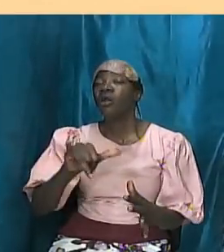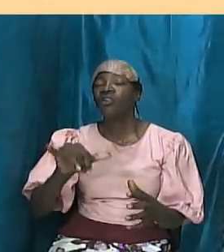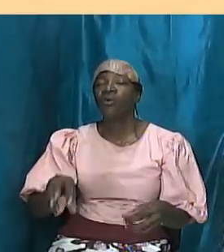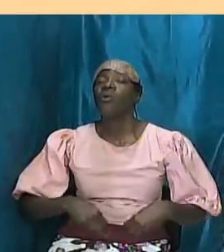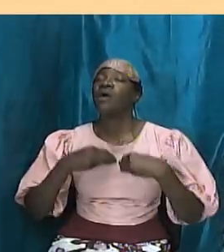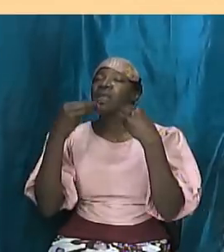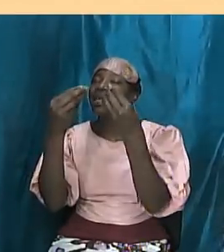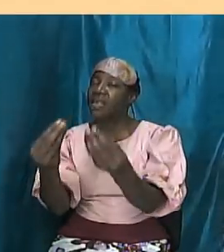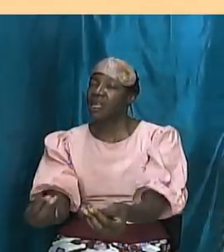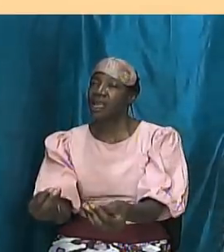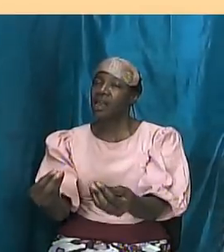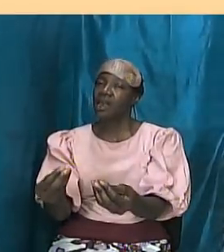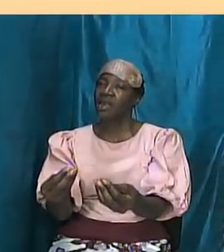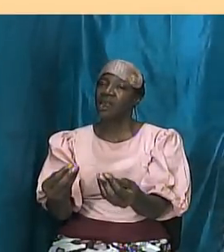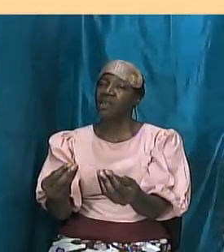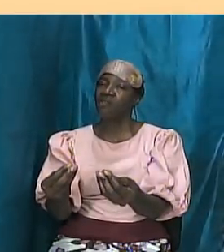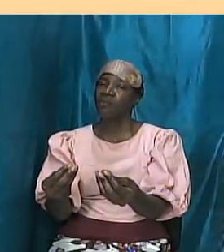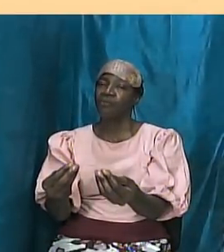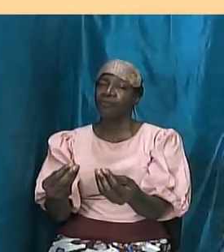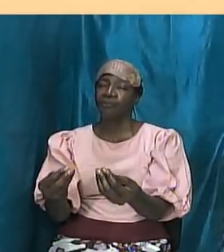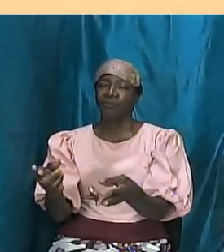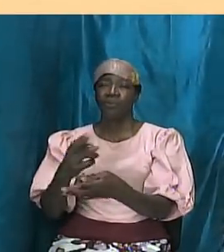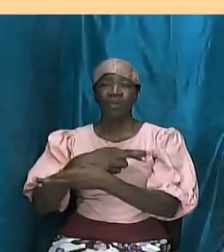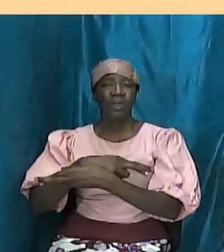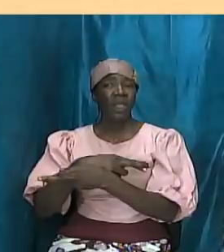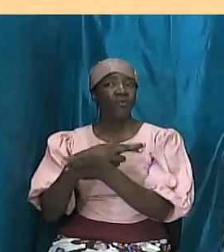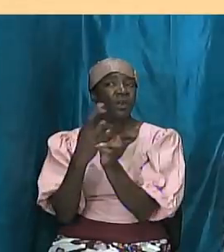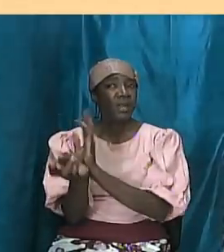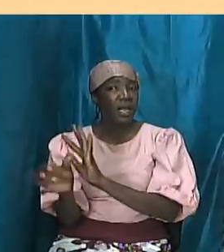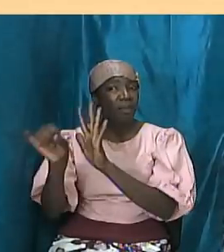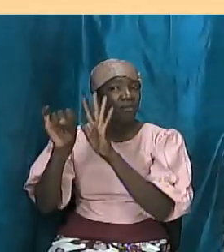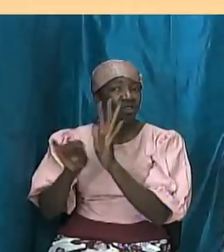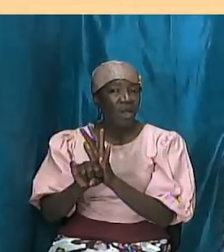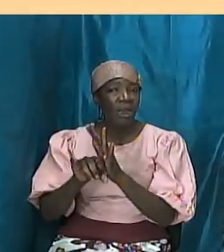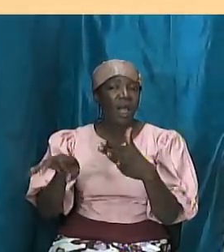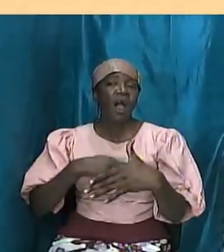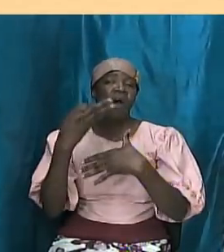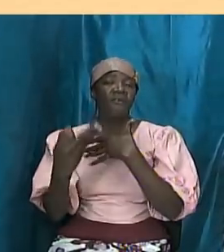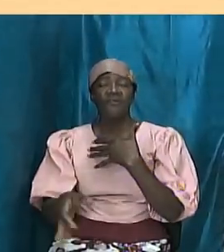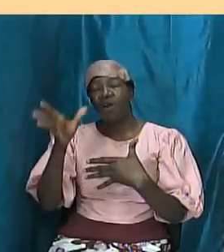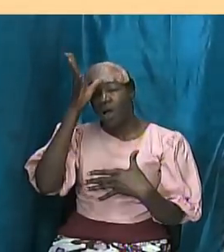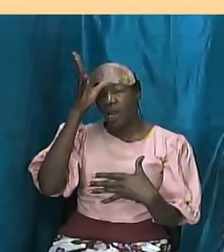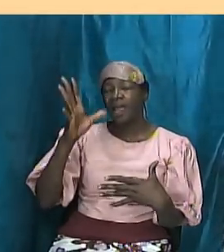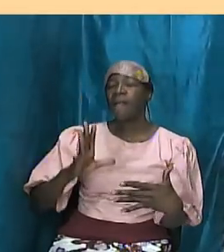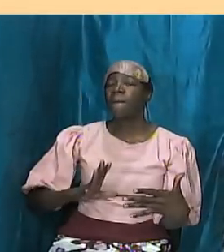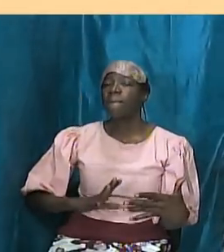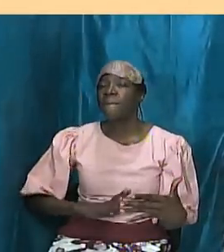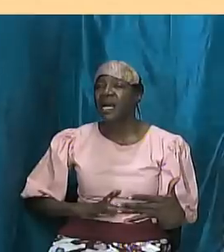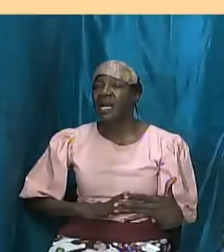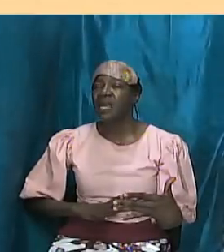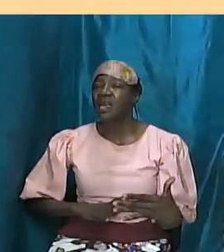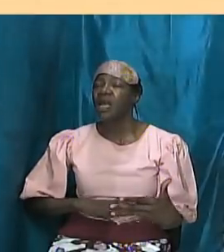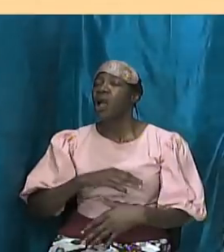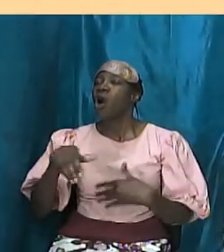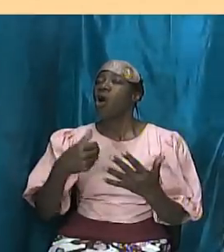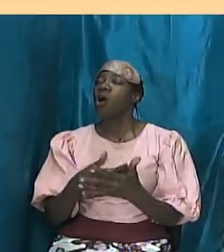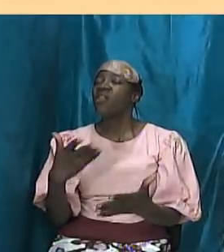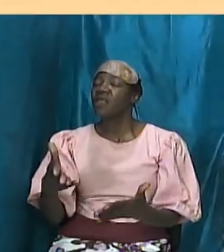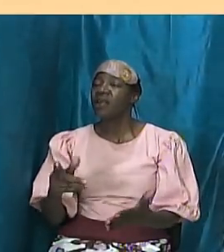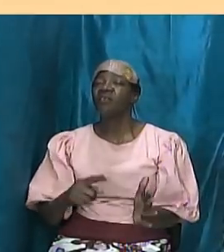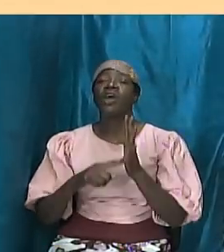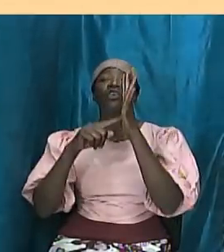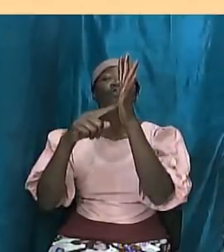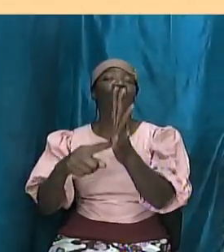us the redemption of fallen man. And all this was outlined